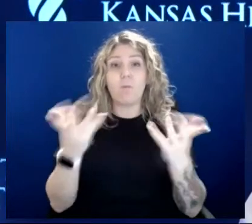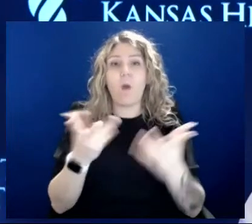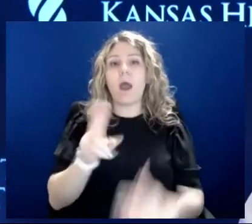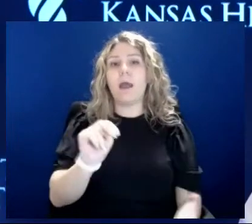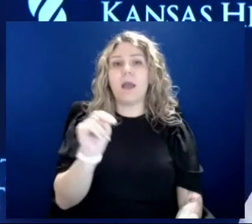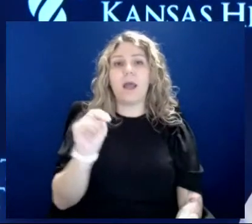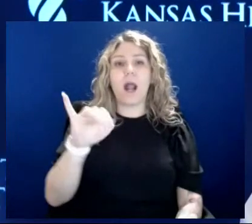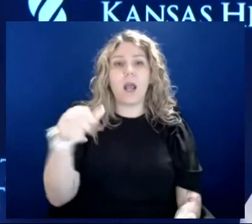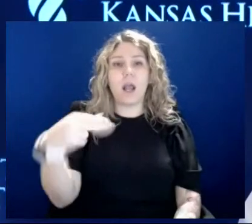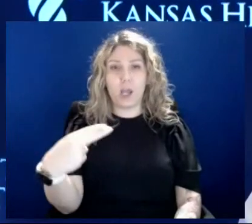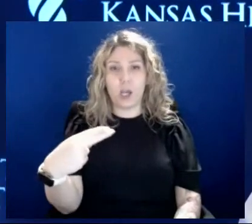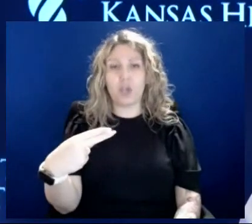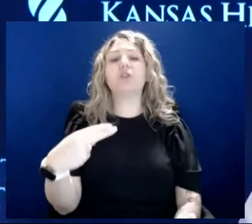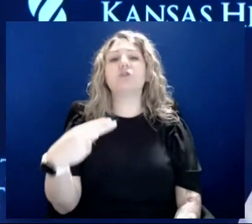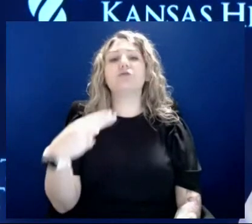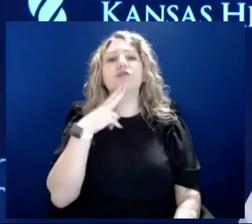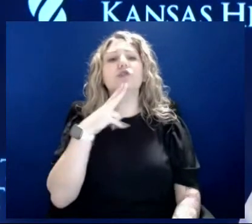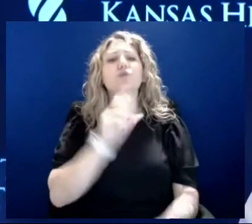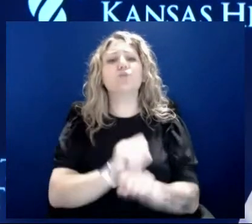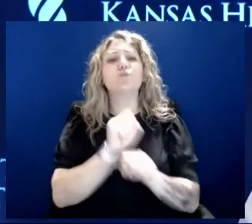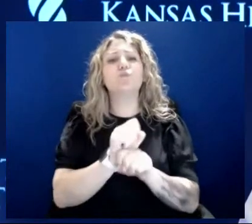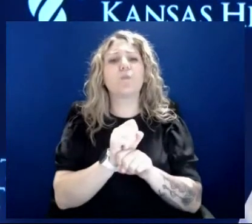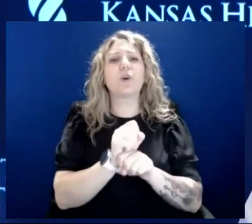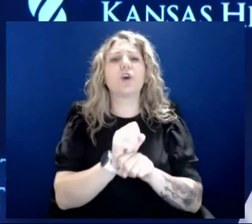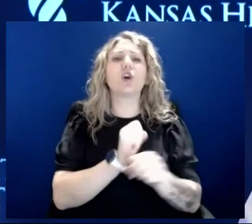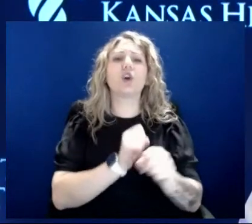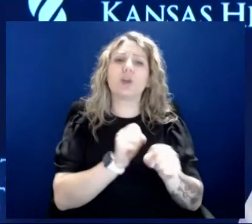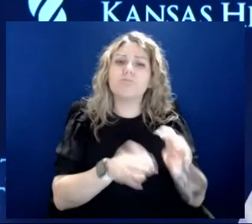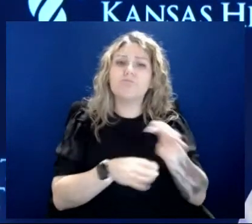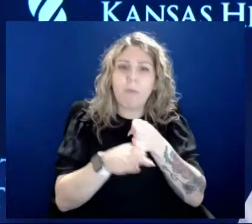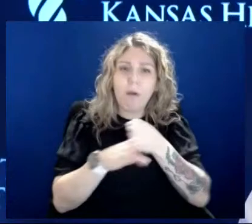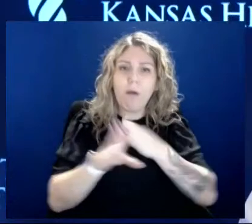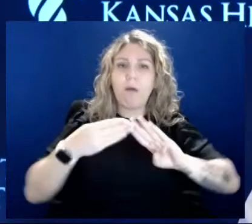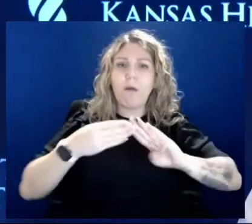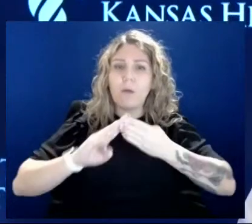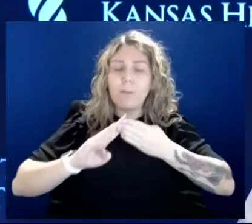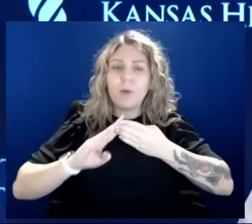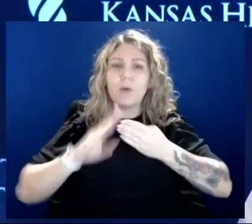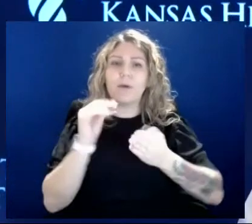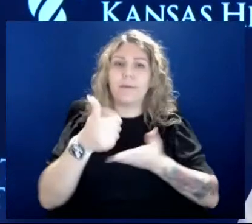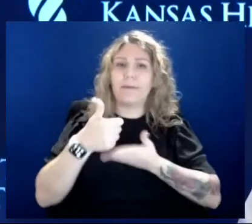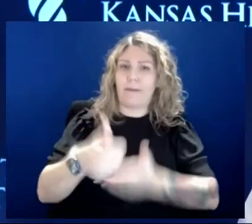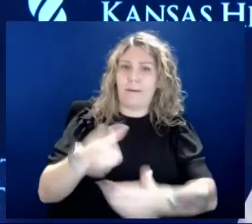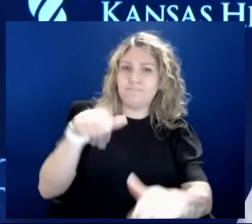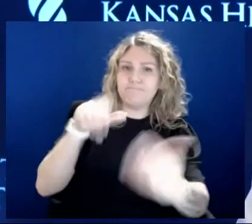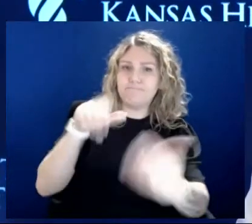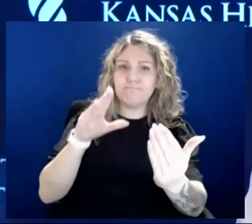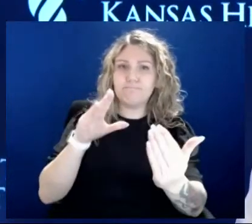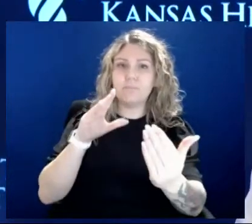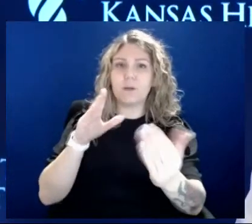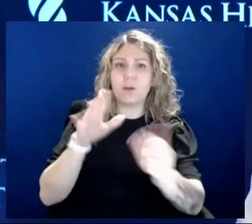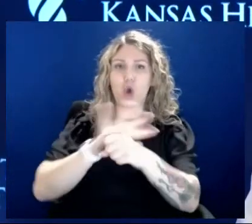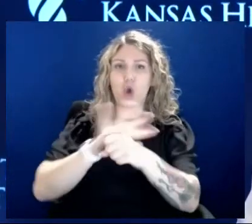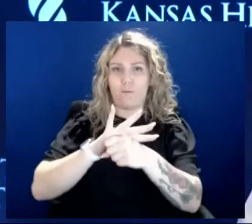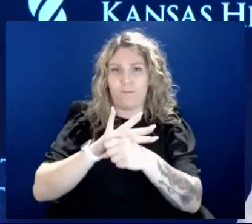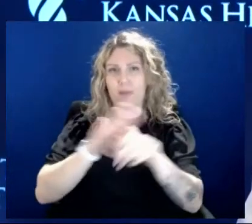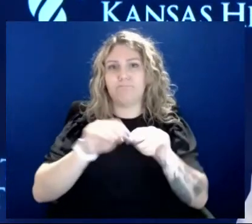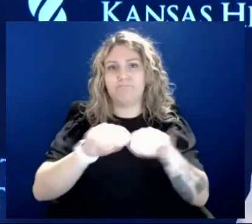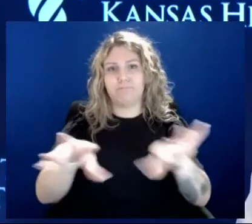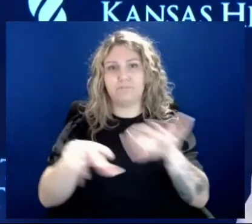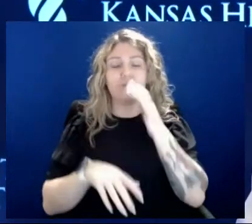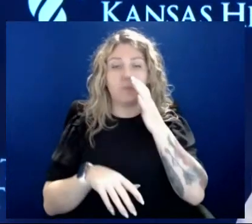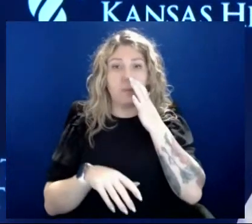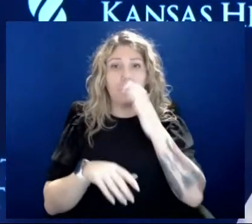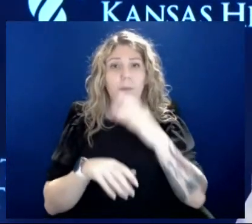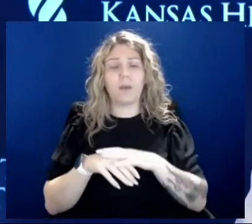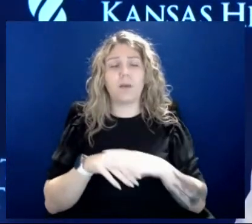with underrepresented, underserved communities to help them address the COVID pandemic. It was really focused on